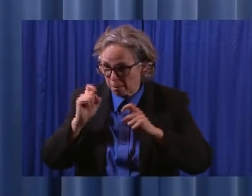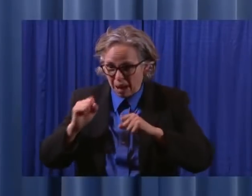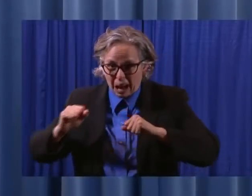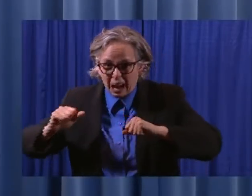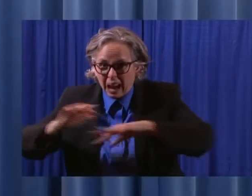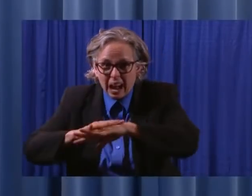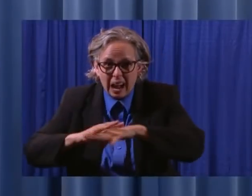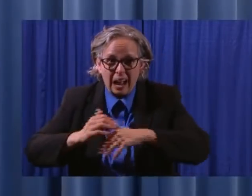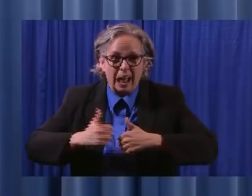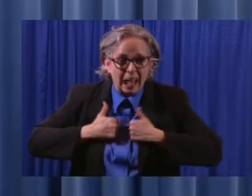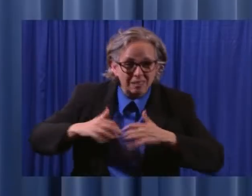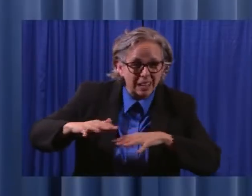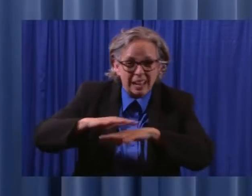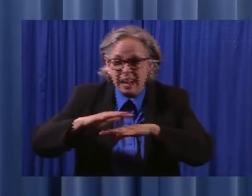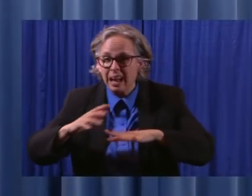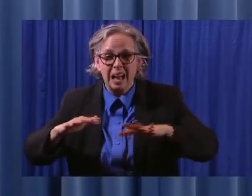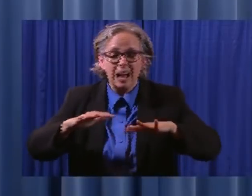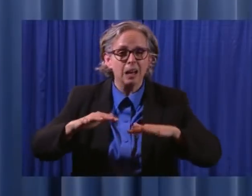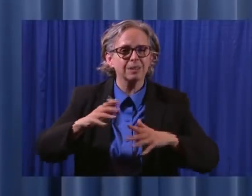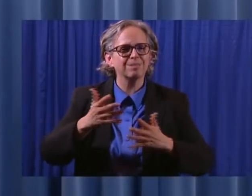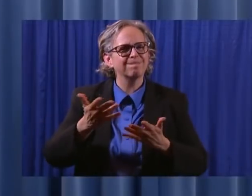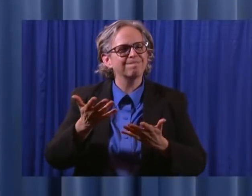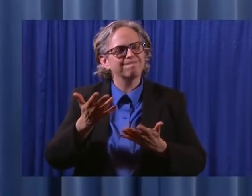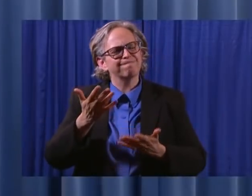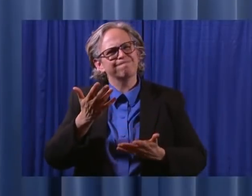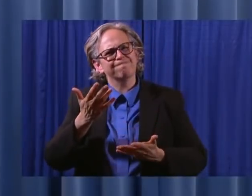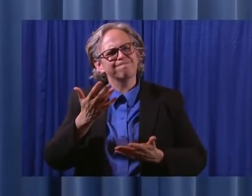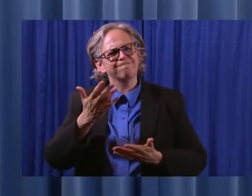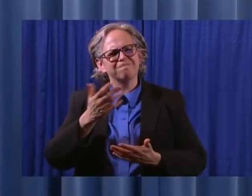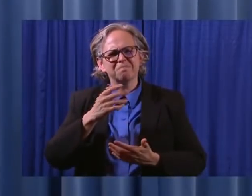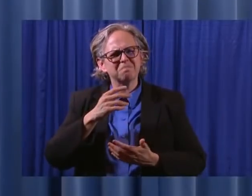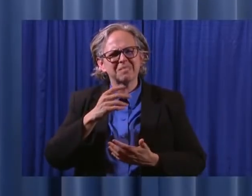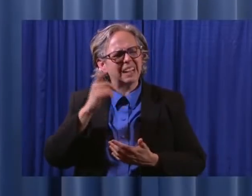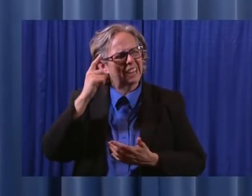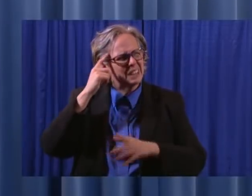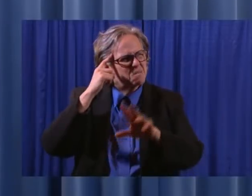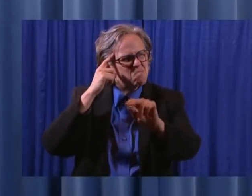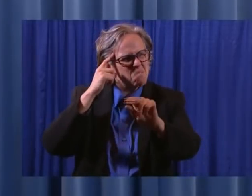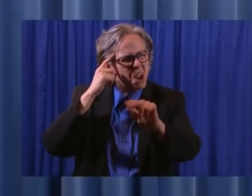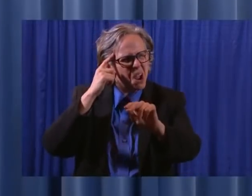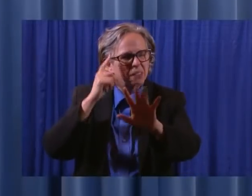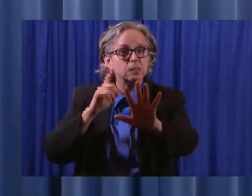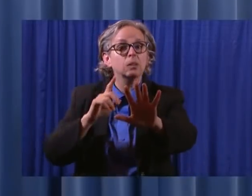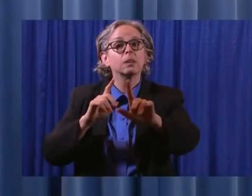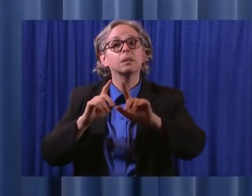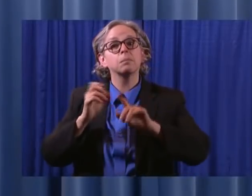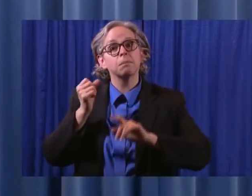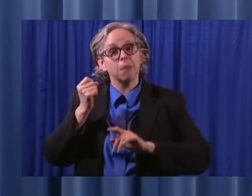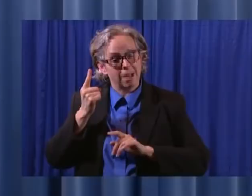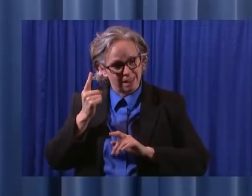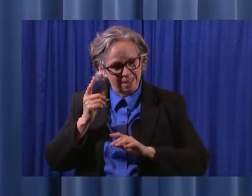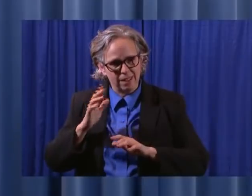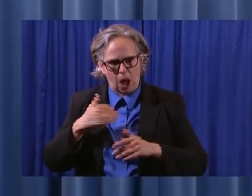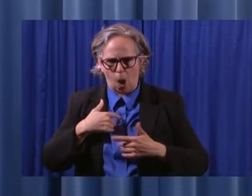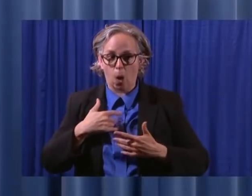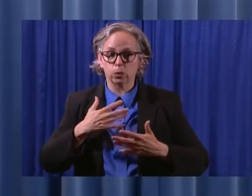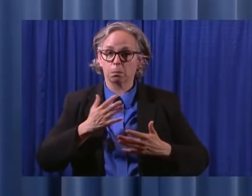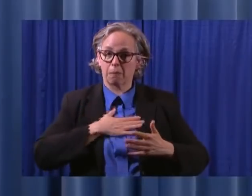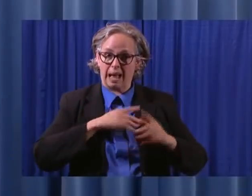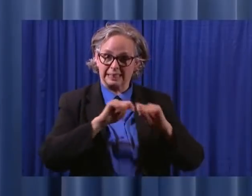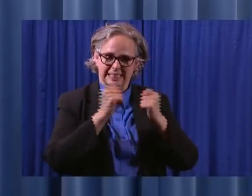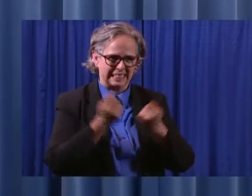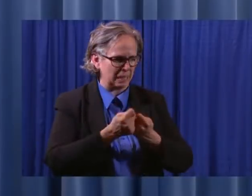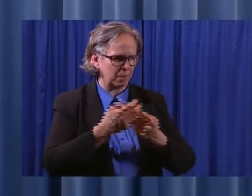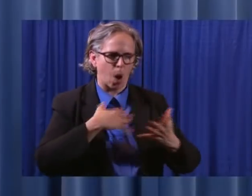quick answer was, we don't think so, but they're going to, at my instructions, they're going to dive into